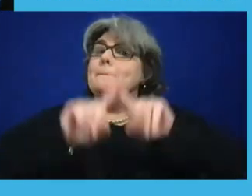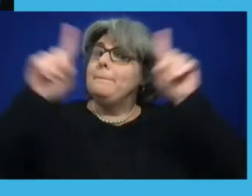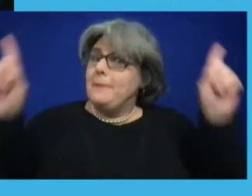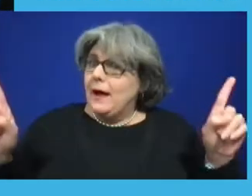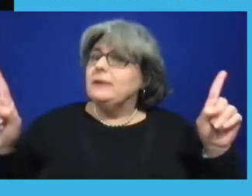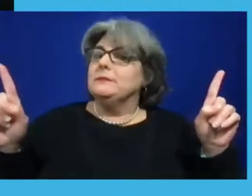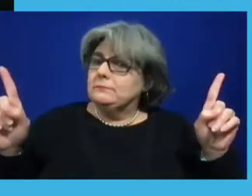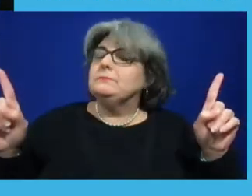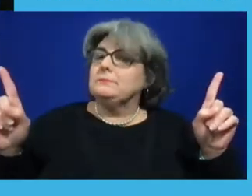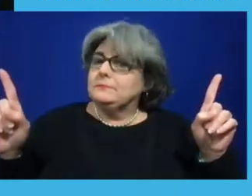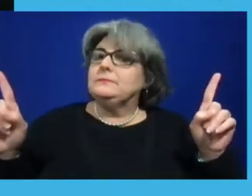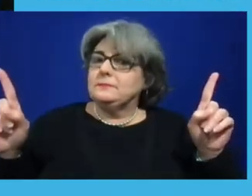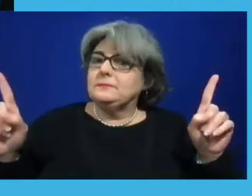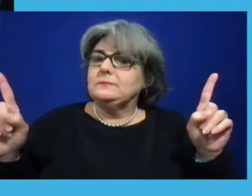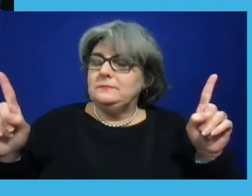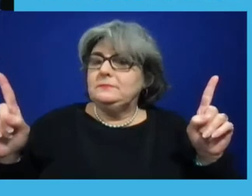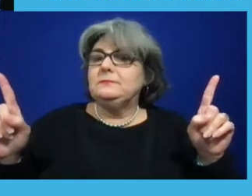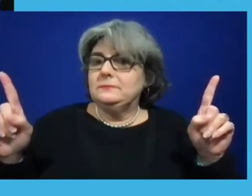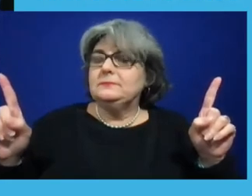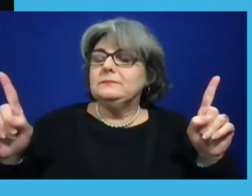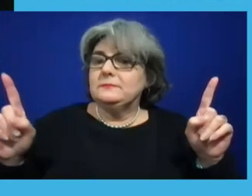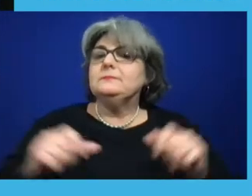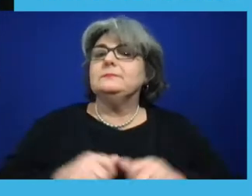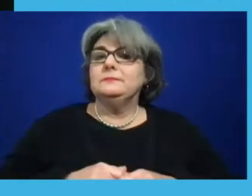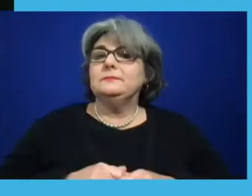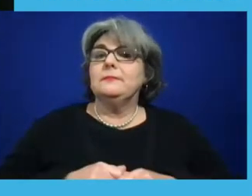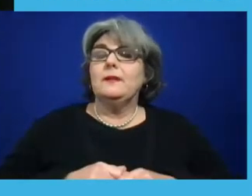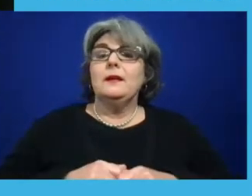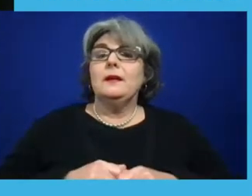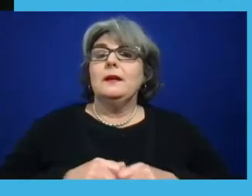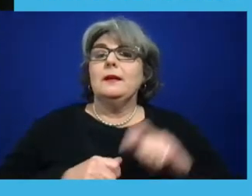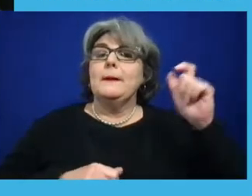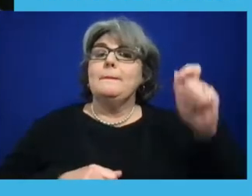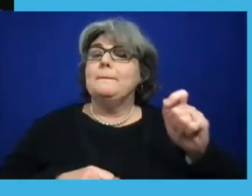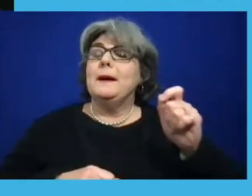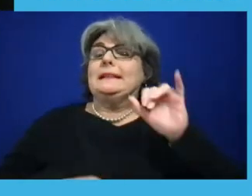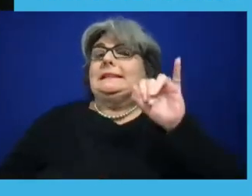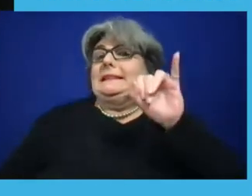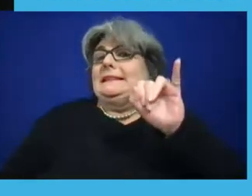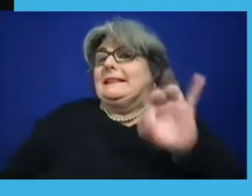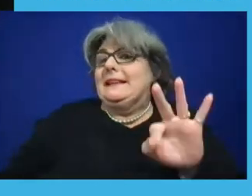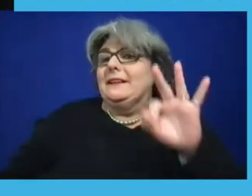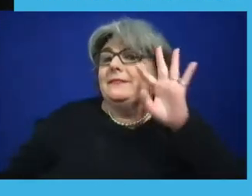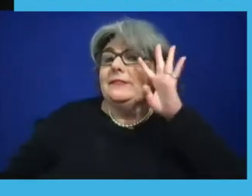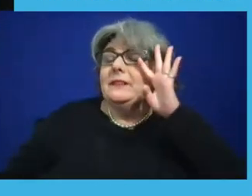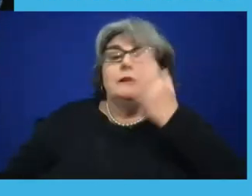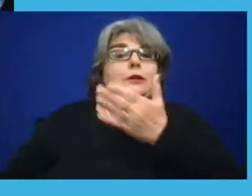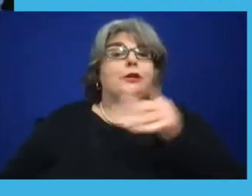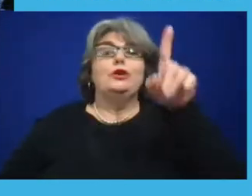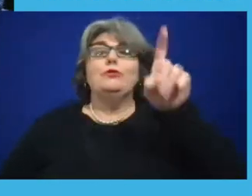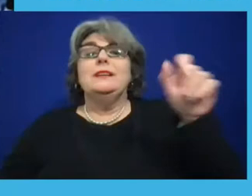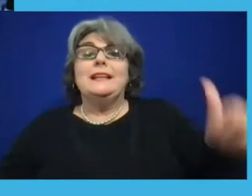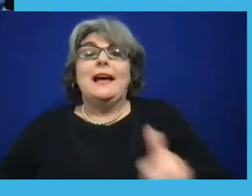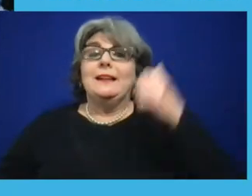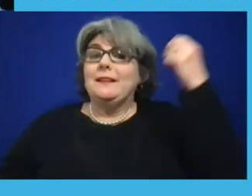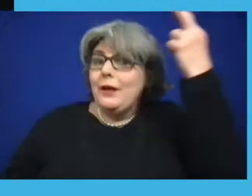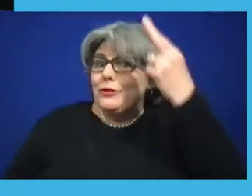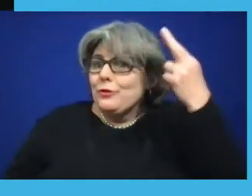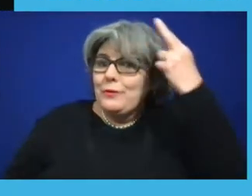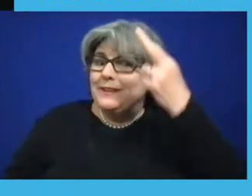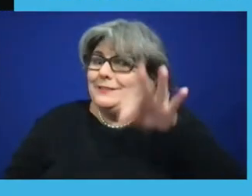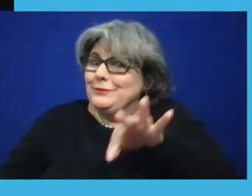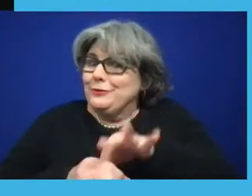I don't know what is. But just in